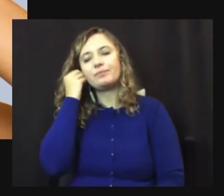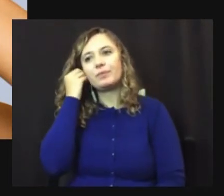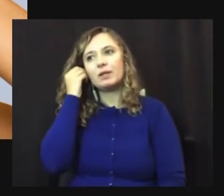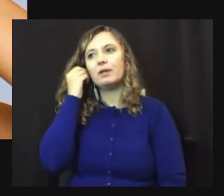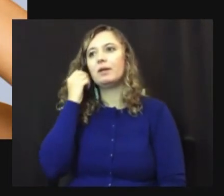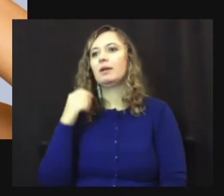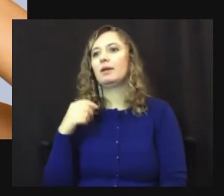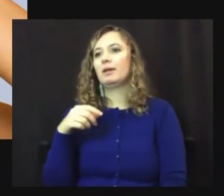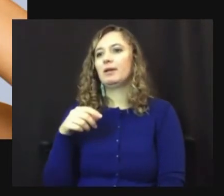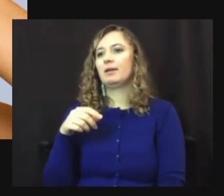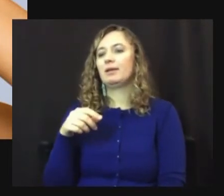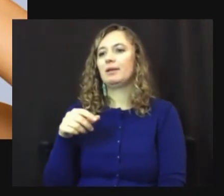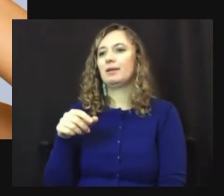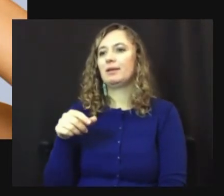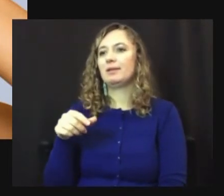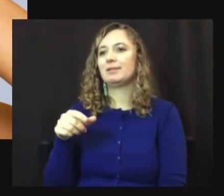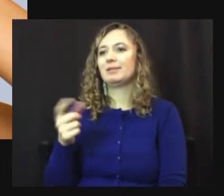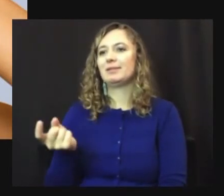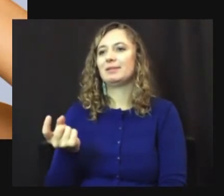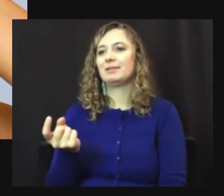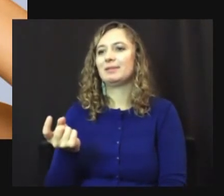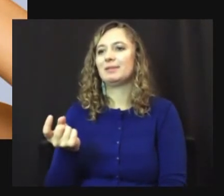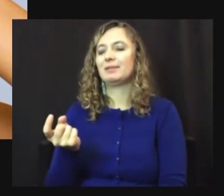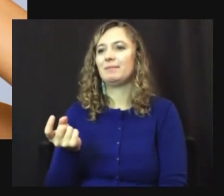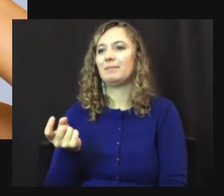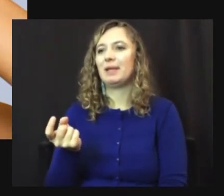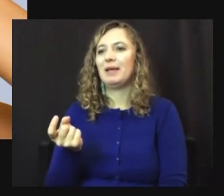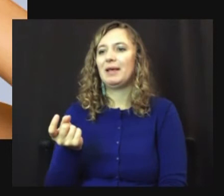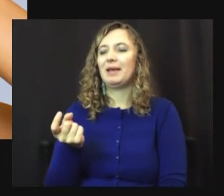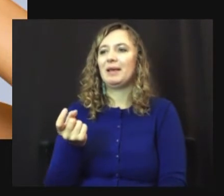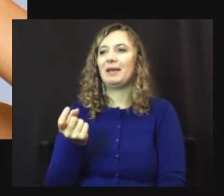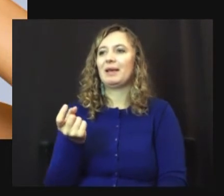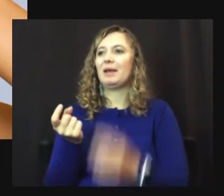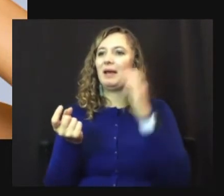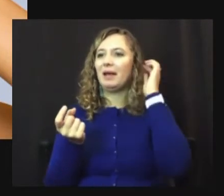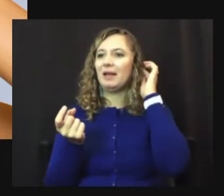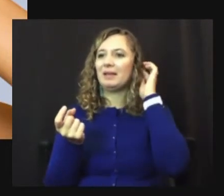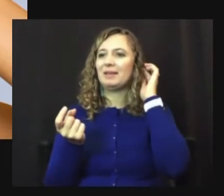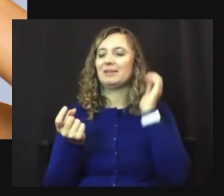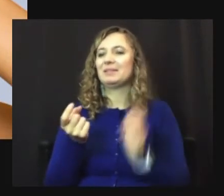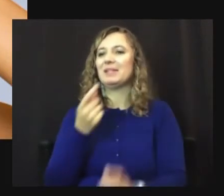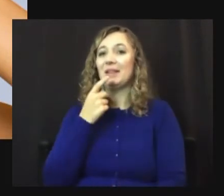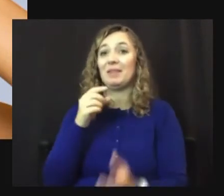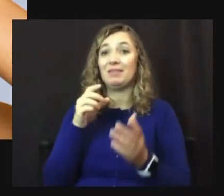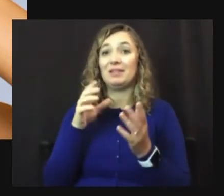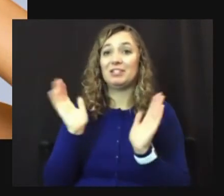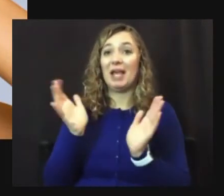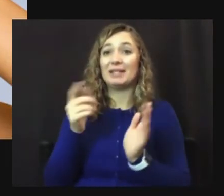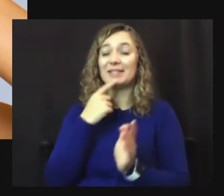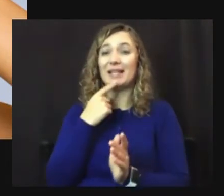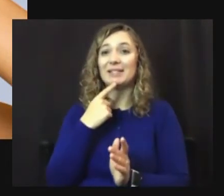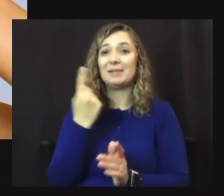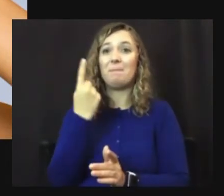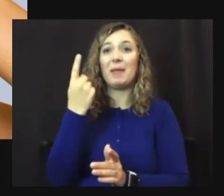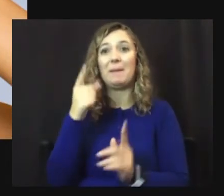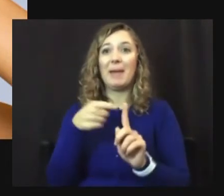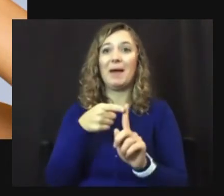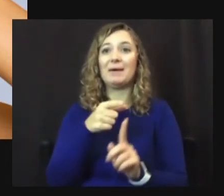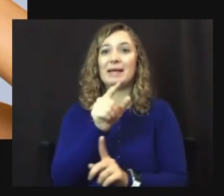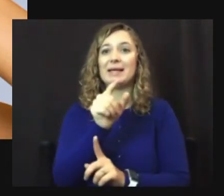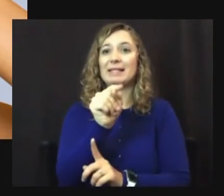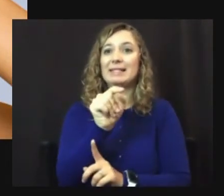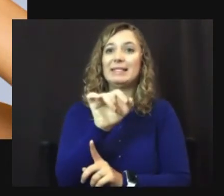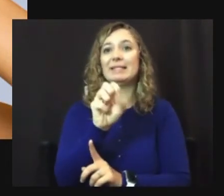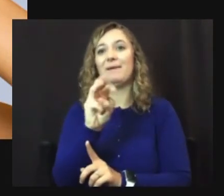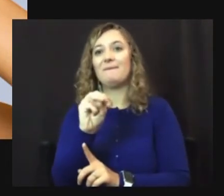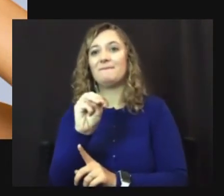that. Yeah, better a tism than an ism. All about that. So this one is a